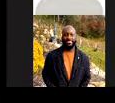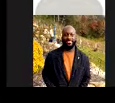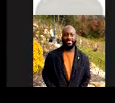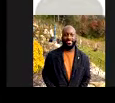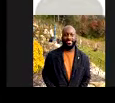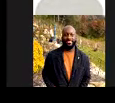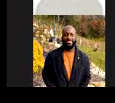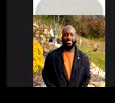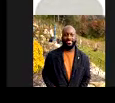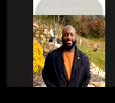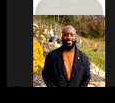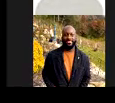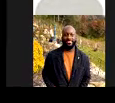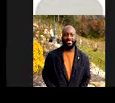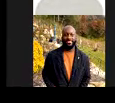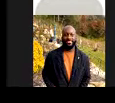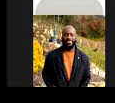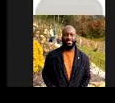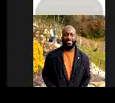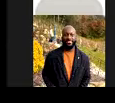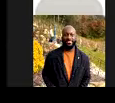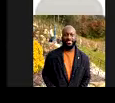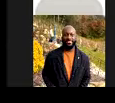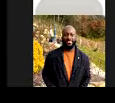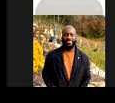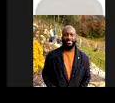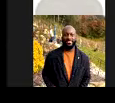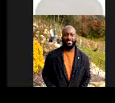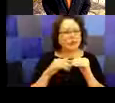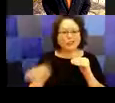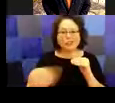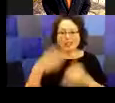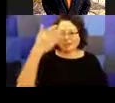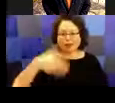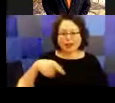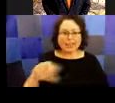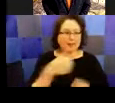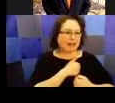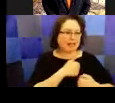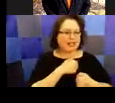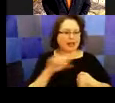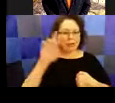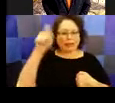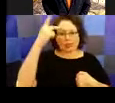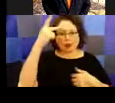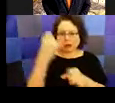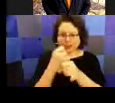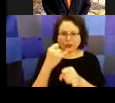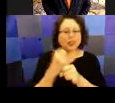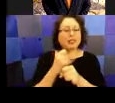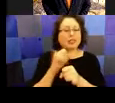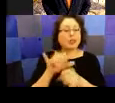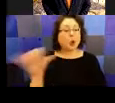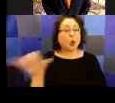the course of the struggle, FRELIMO has become more than just a front. It is a military and political institution, but it is also